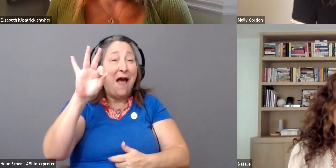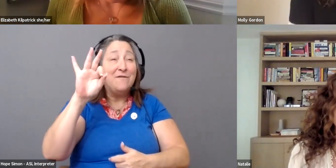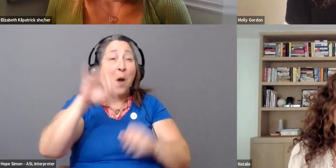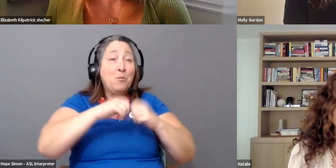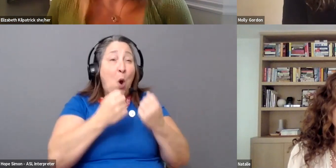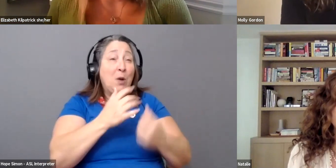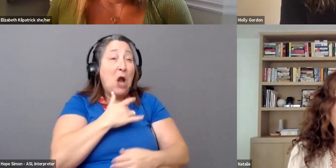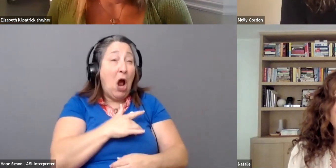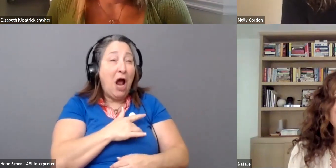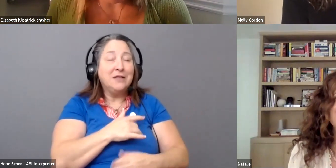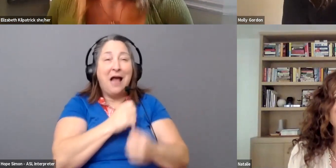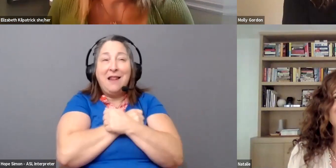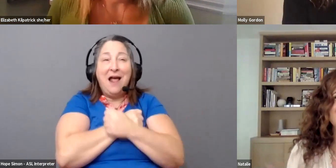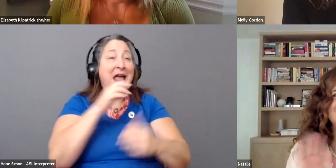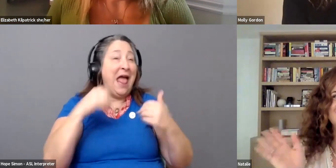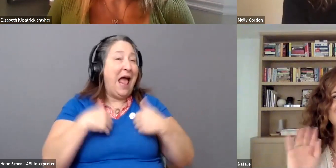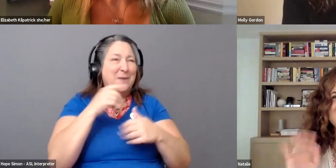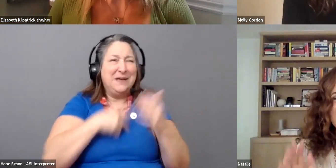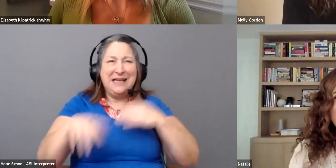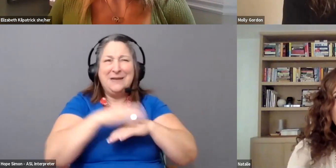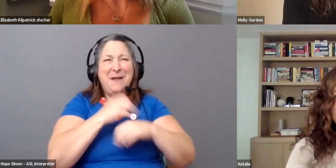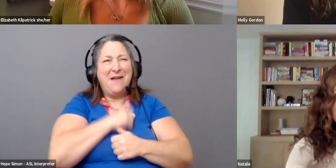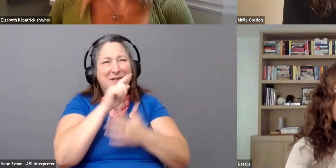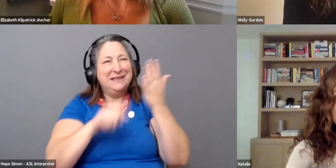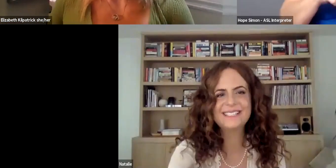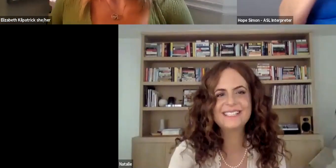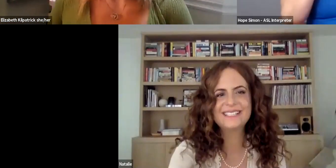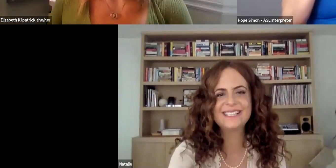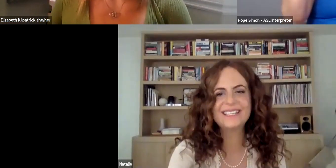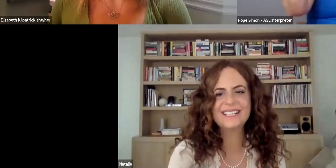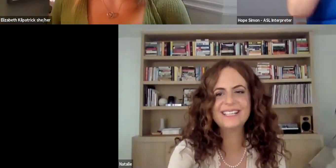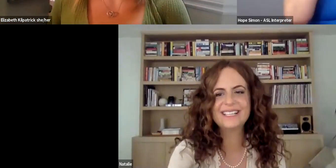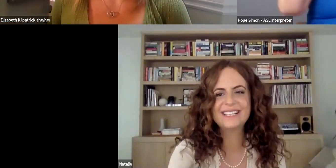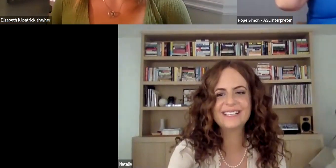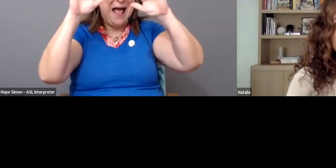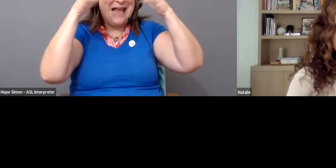afternoon for me, I will say. Thank you. Excuse me. All right. Bye. Thank you all. Bye-bye.